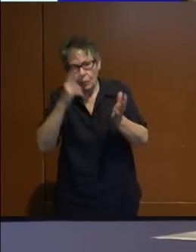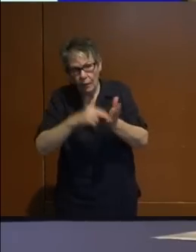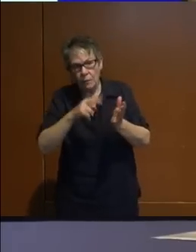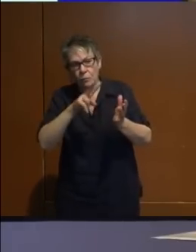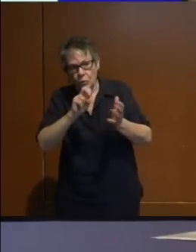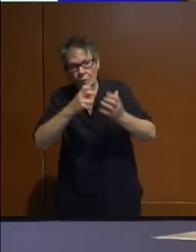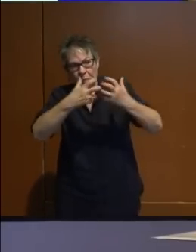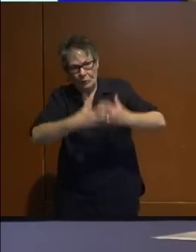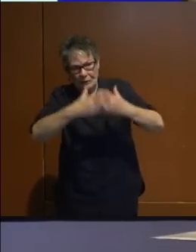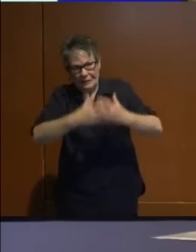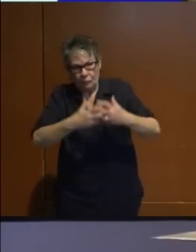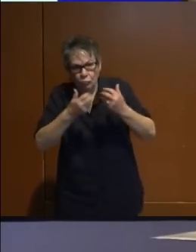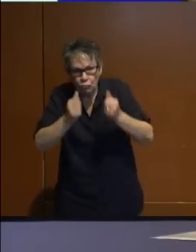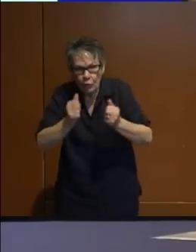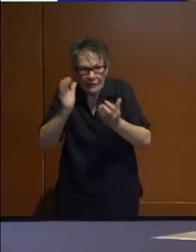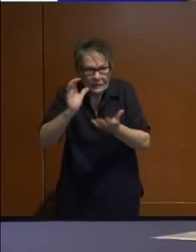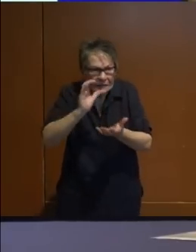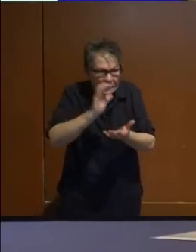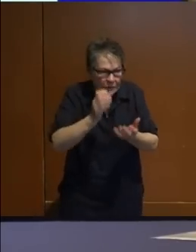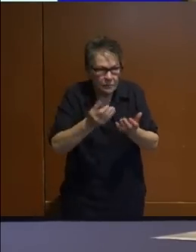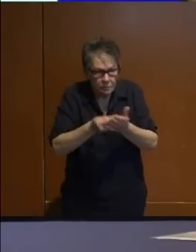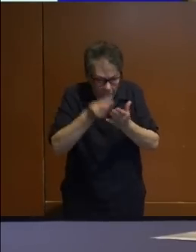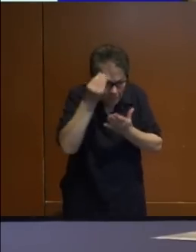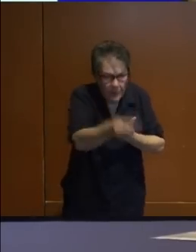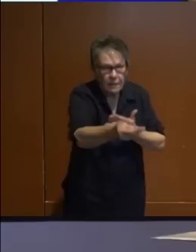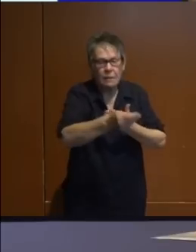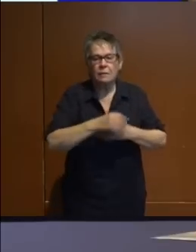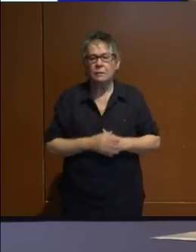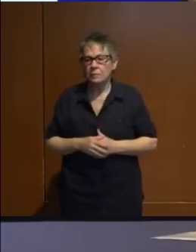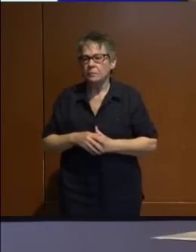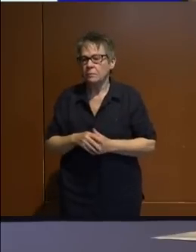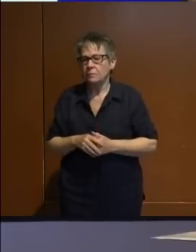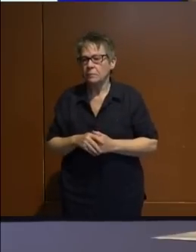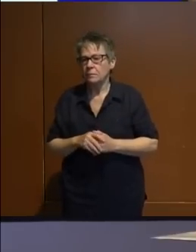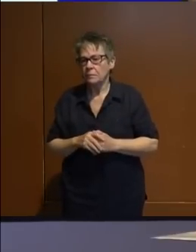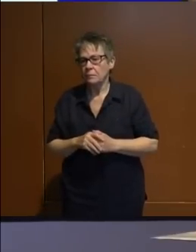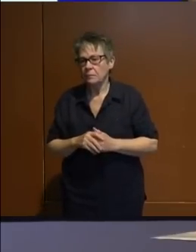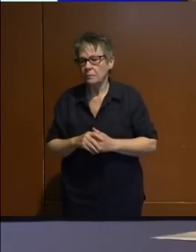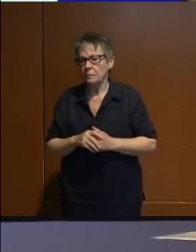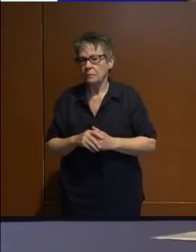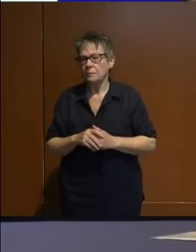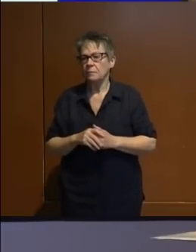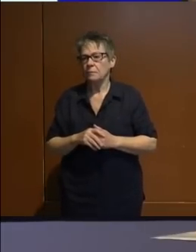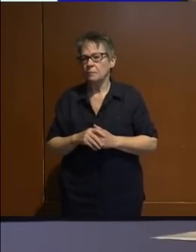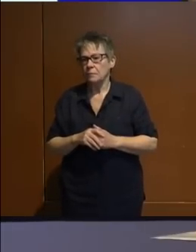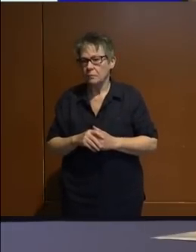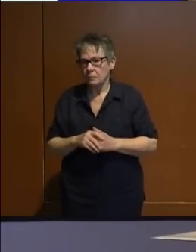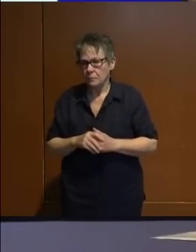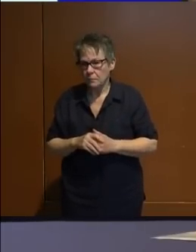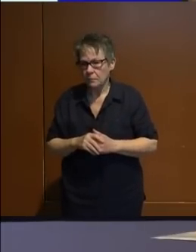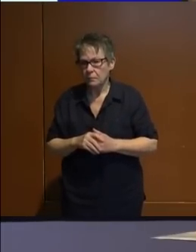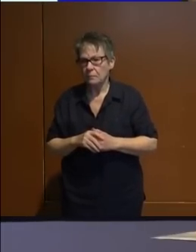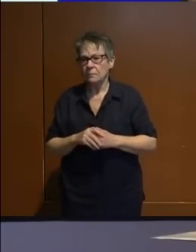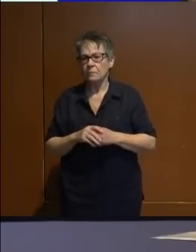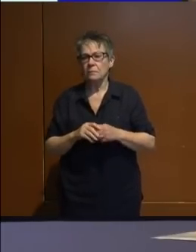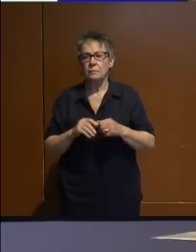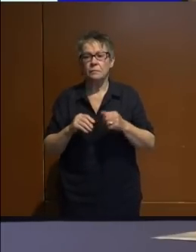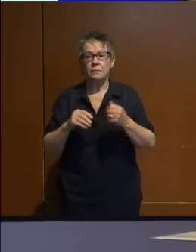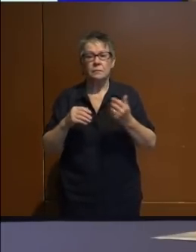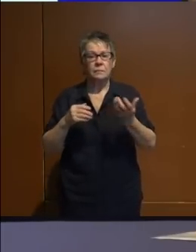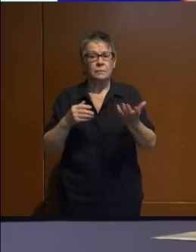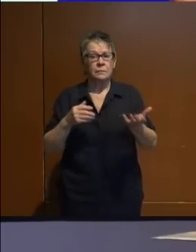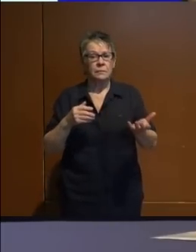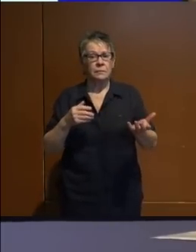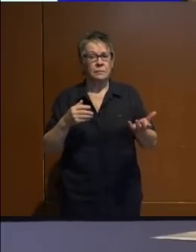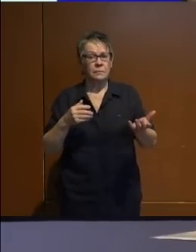We also are out trying to buy on a parallel basis 2,000. And if we end up with too many, that'll be a mistake I can live